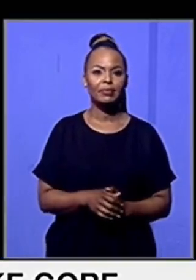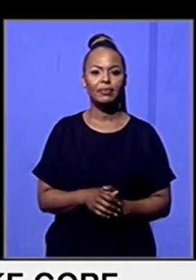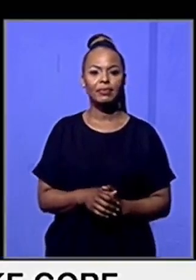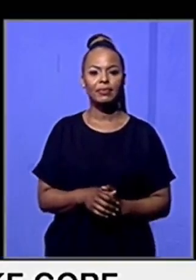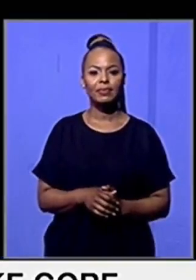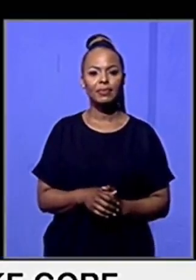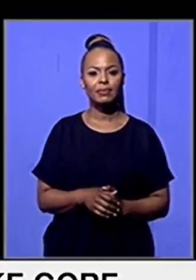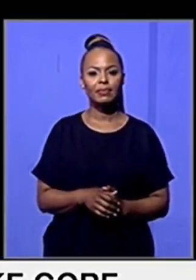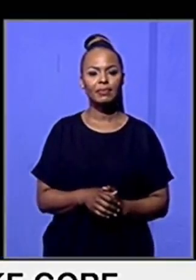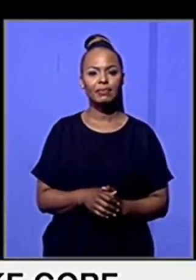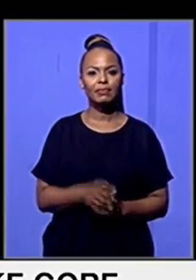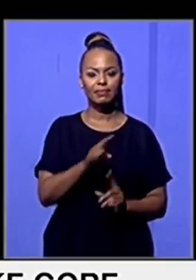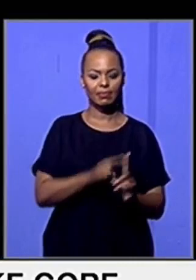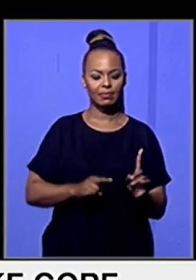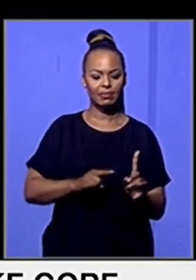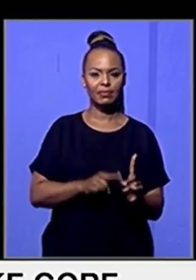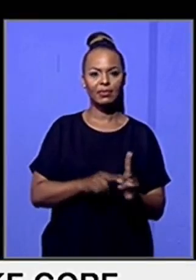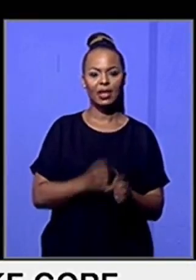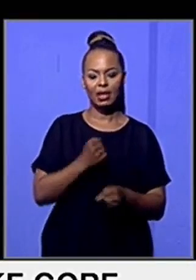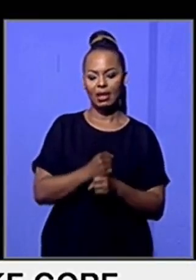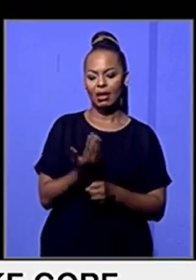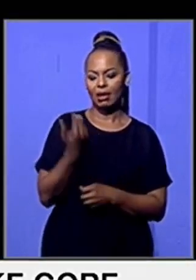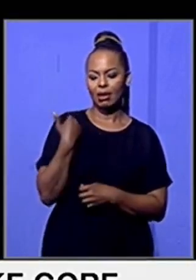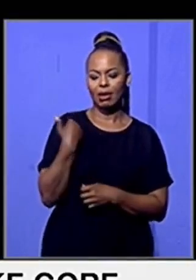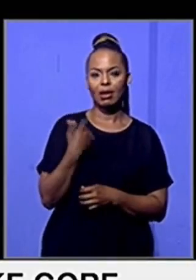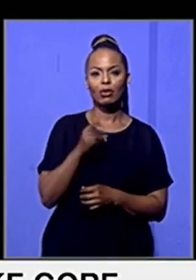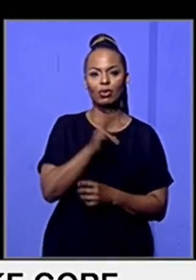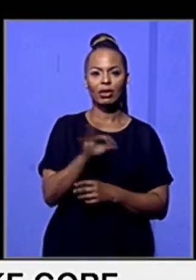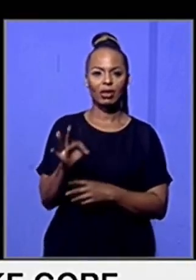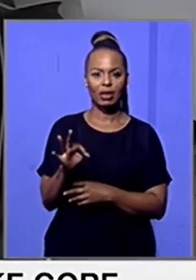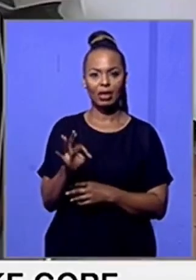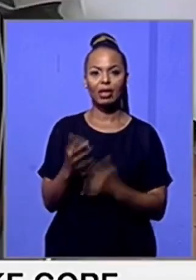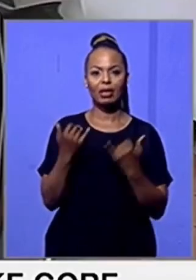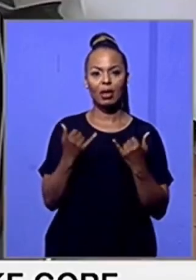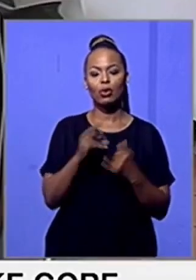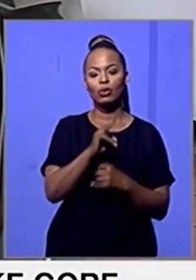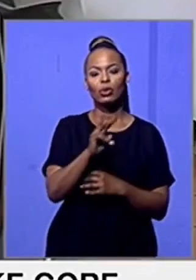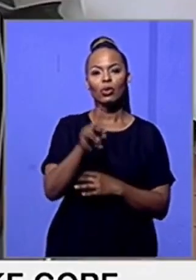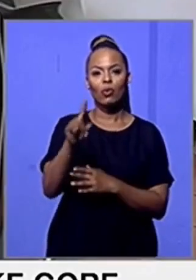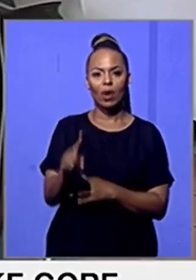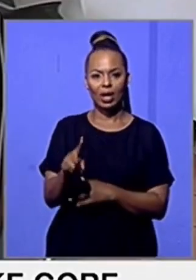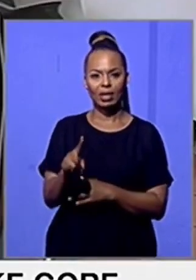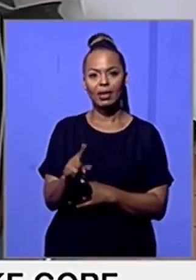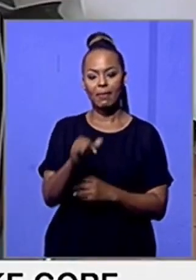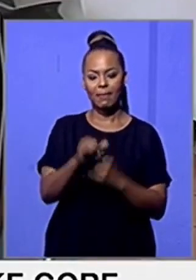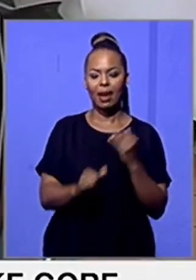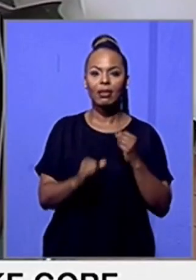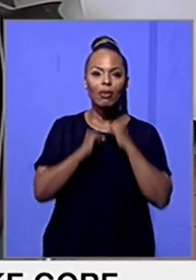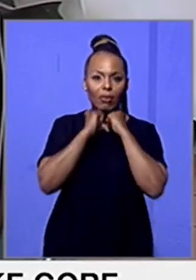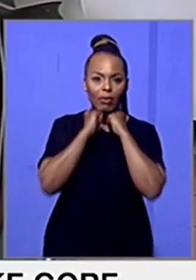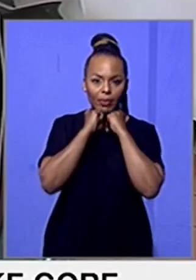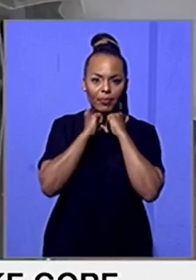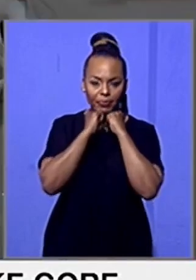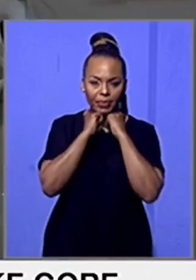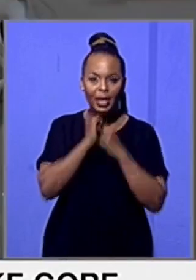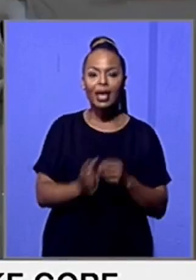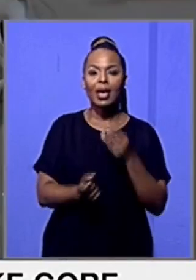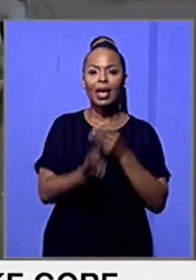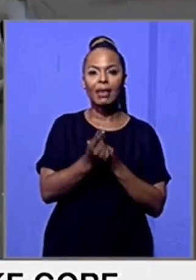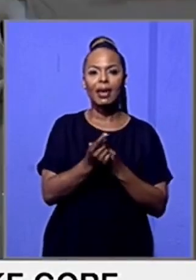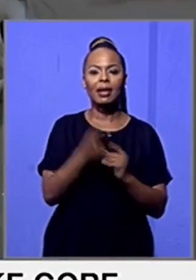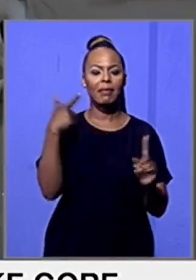E ne e le moso wa 23 kgweding eno ya Phatwe ka 2021 fa Babita Deokaran a ne a bolawa kwa pele